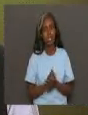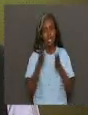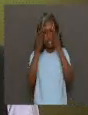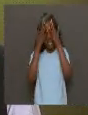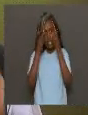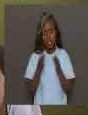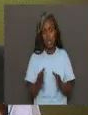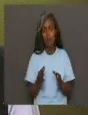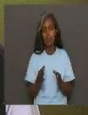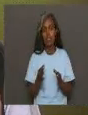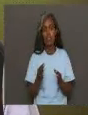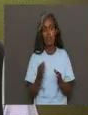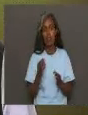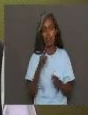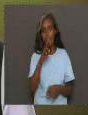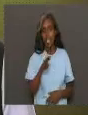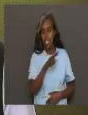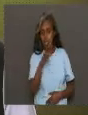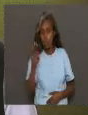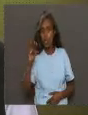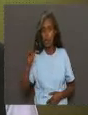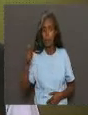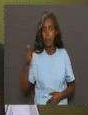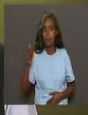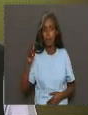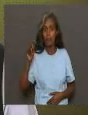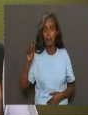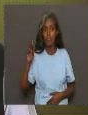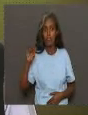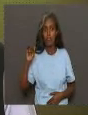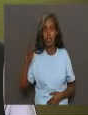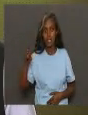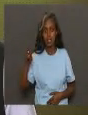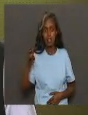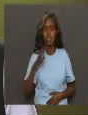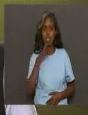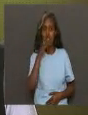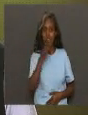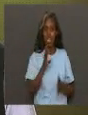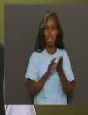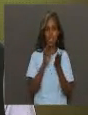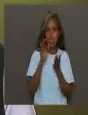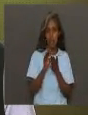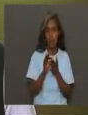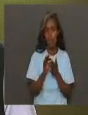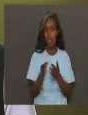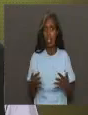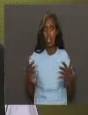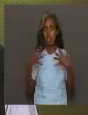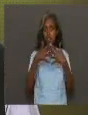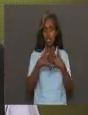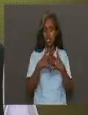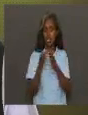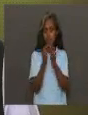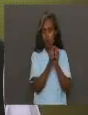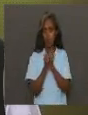determinant of a square matrix is a real number associated with